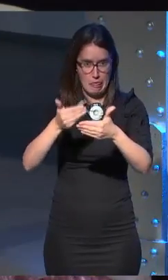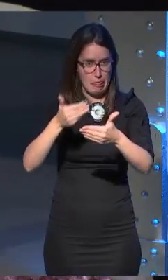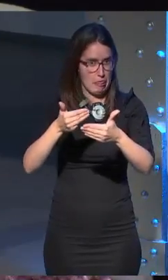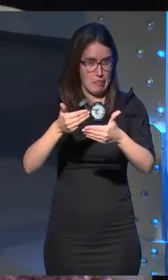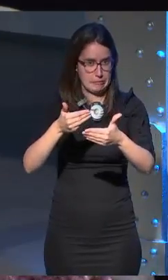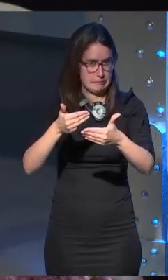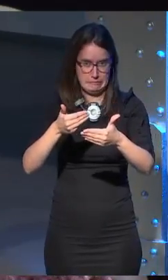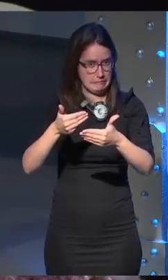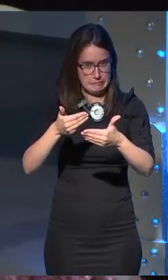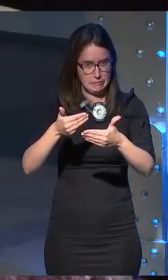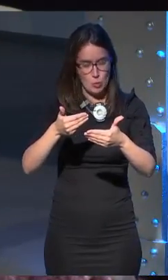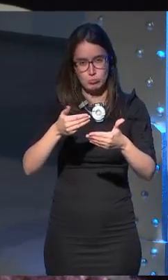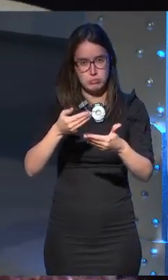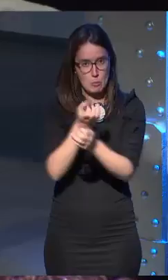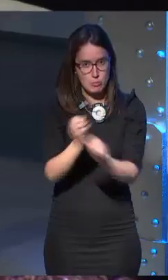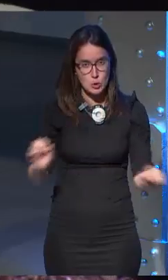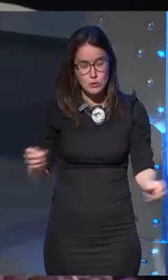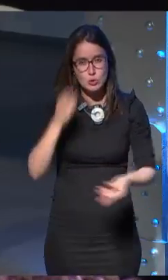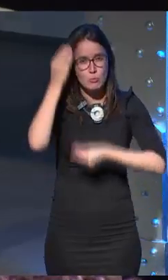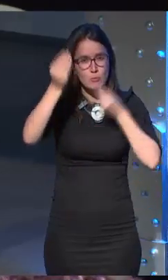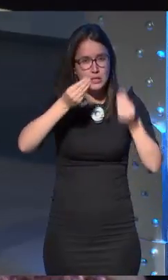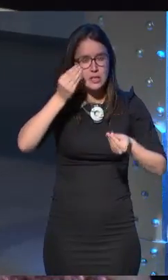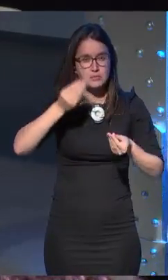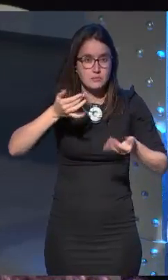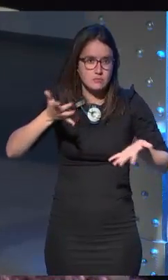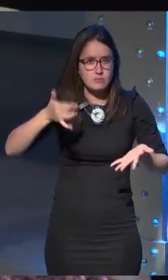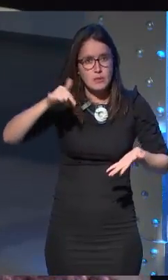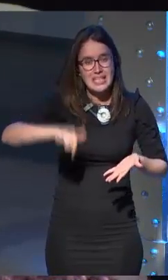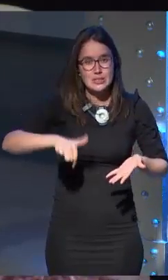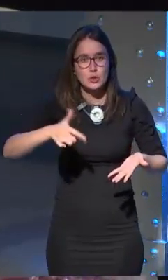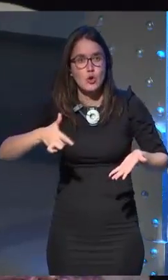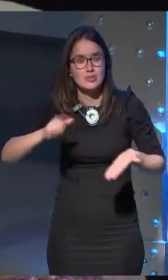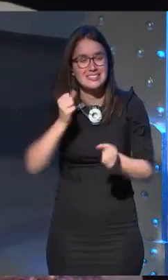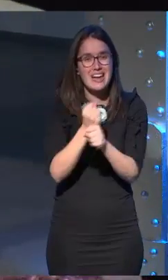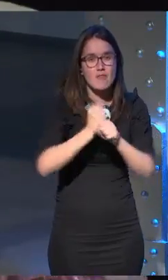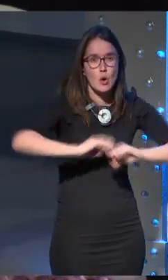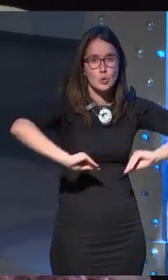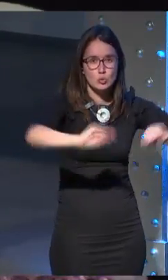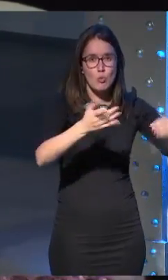it happening soon, but what do you think